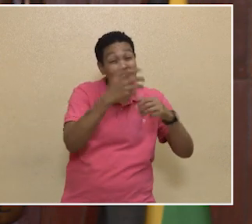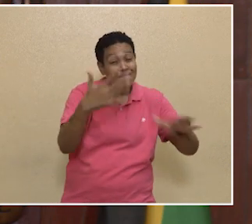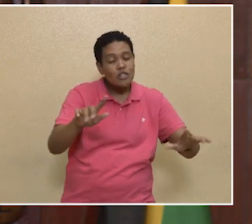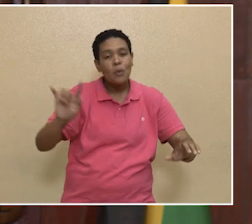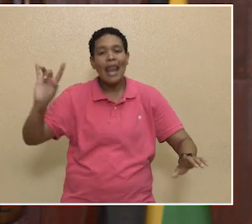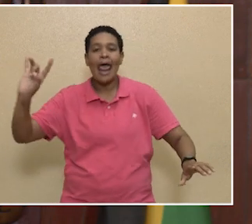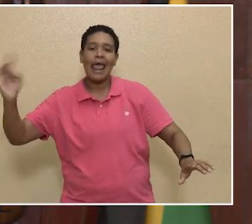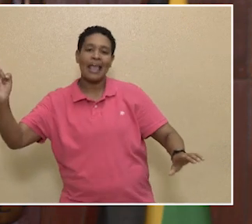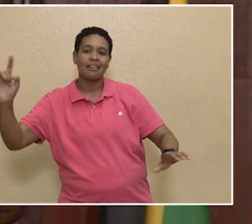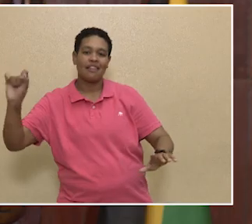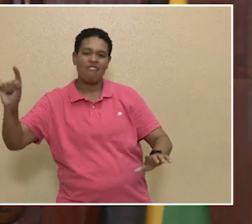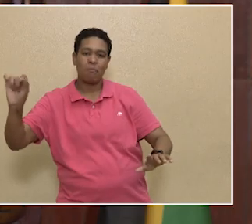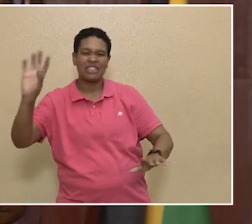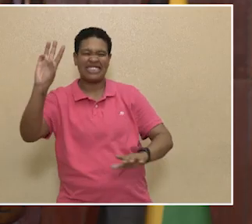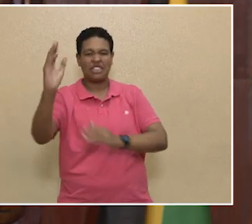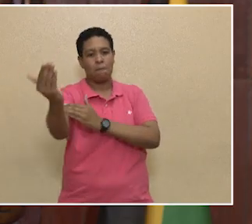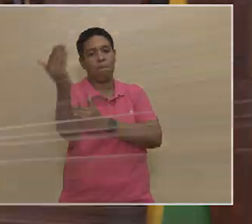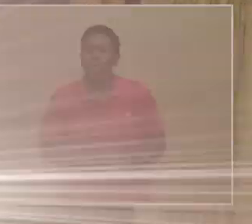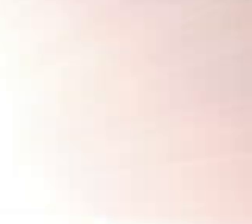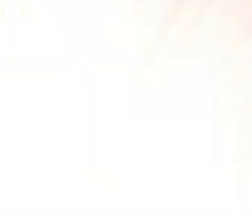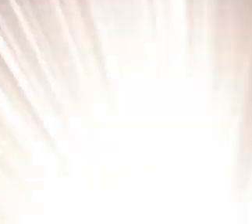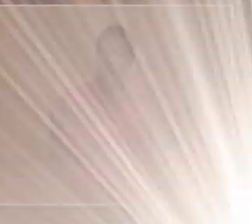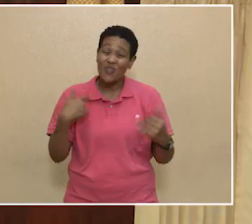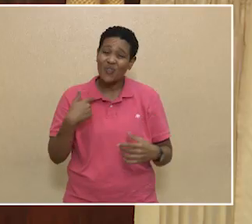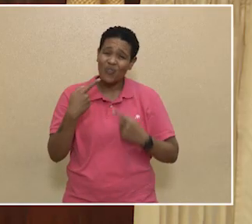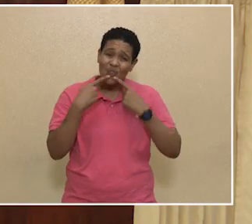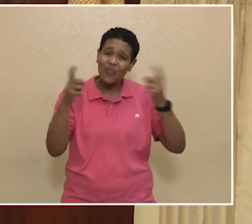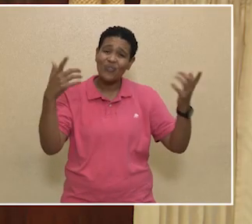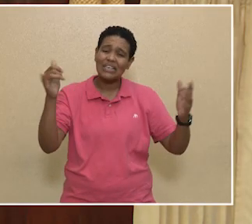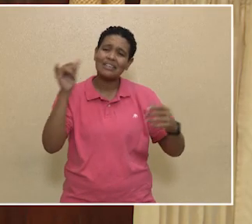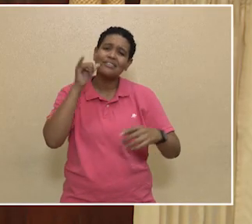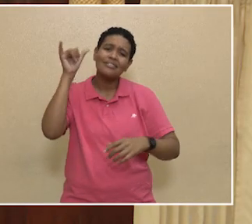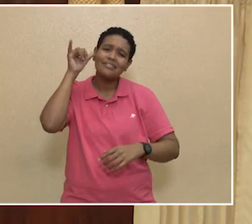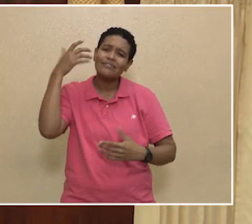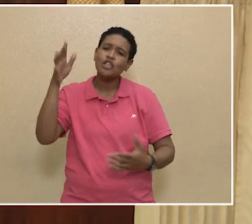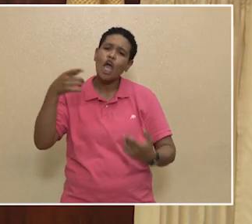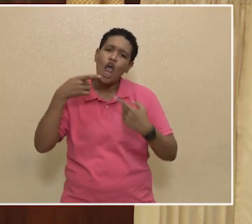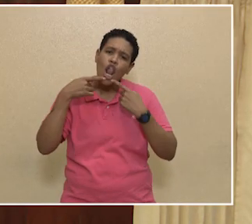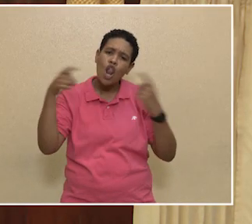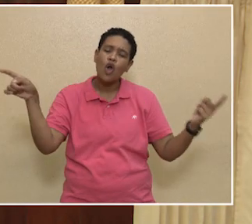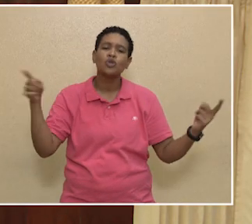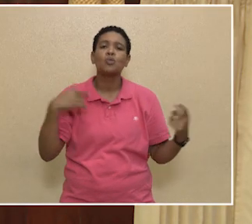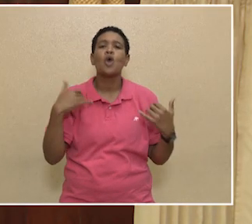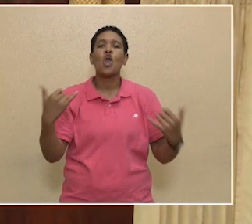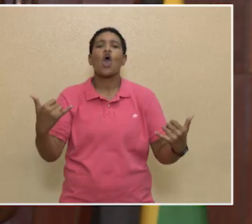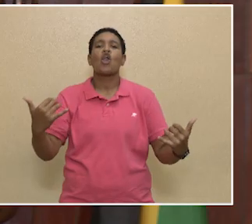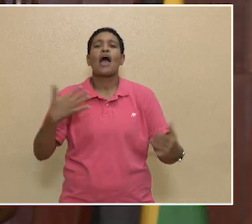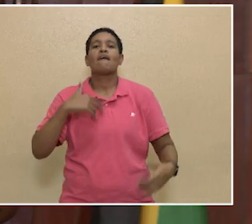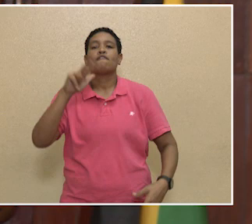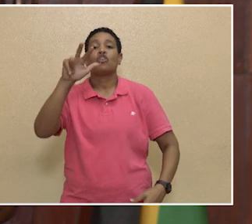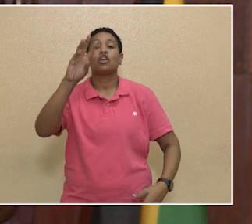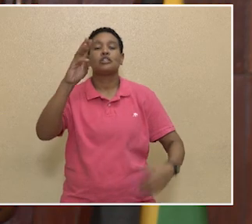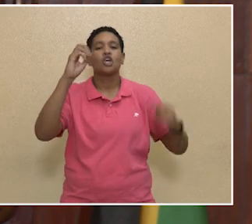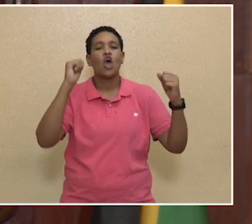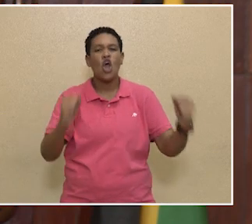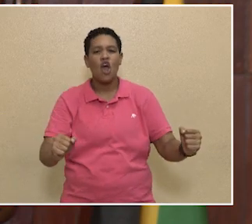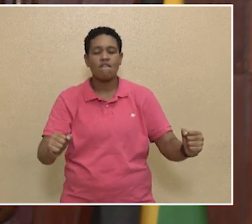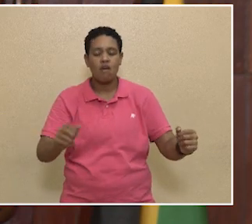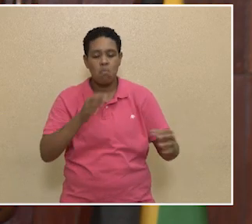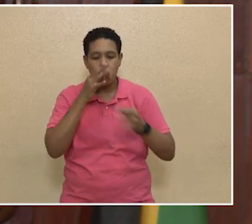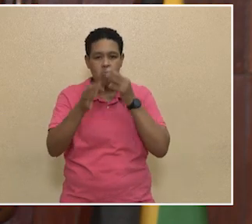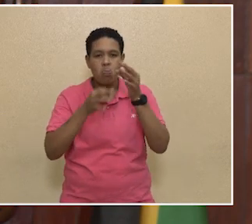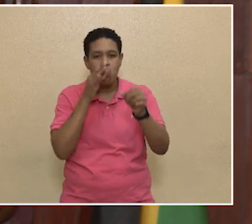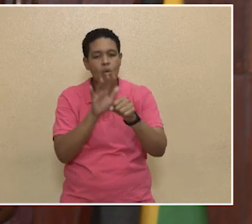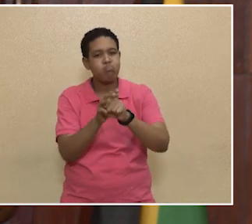a.m. Just to be clear on that. We currently have 36 confirmed cases of